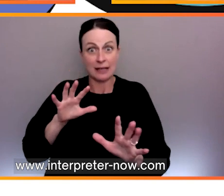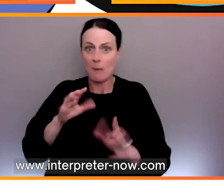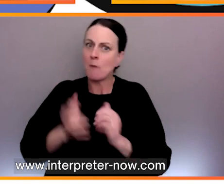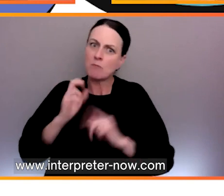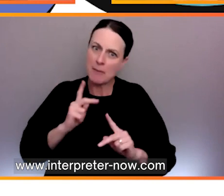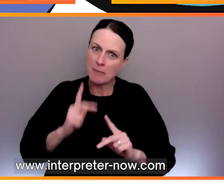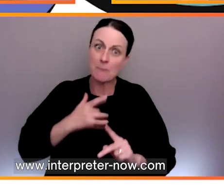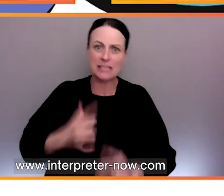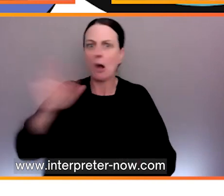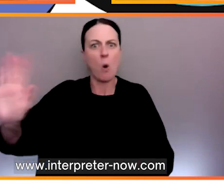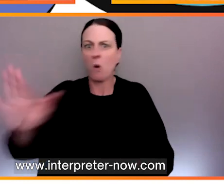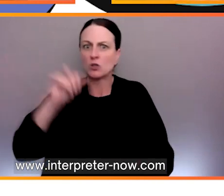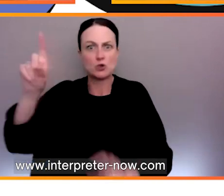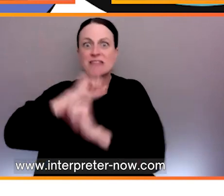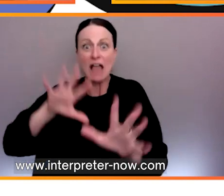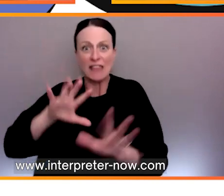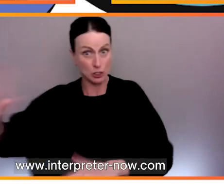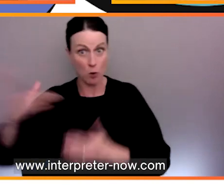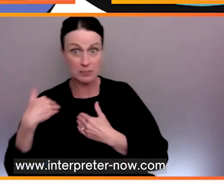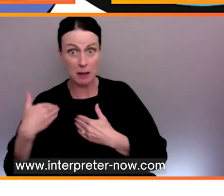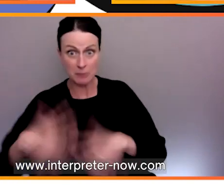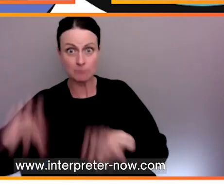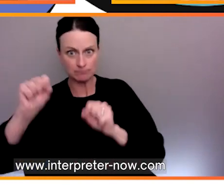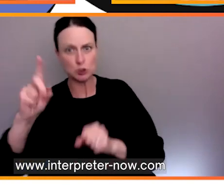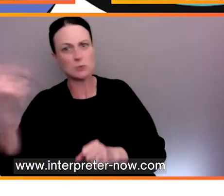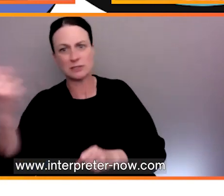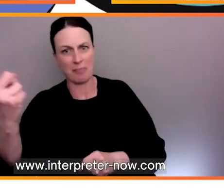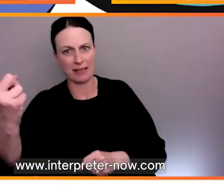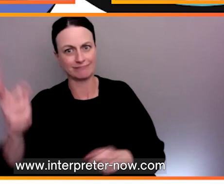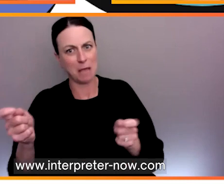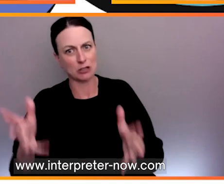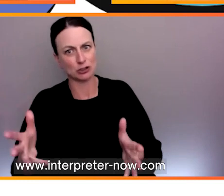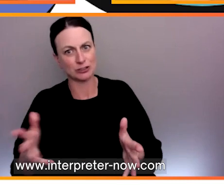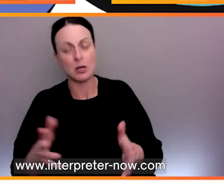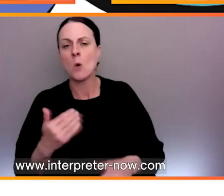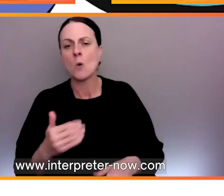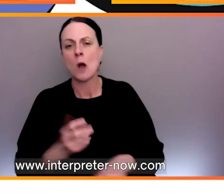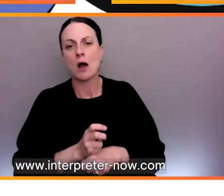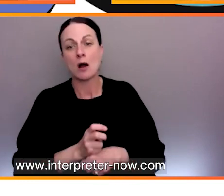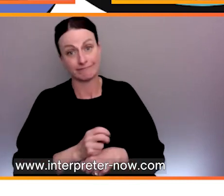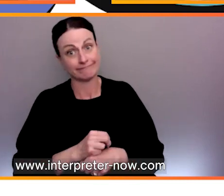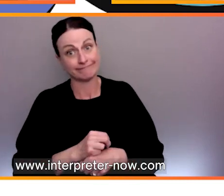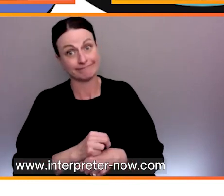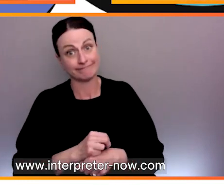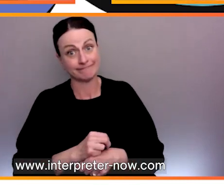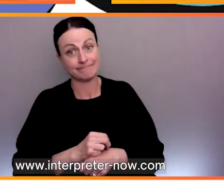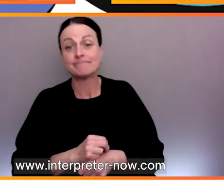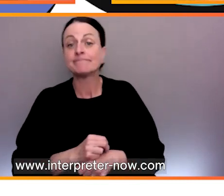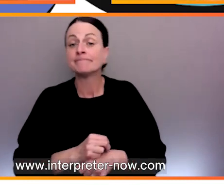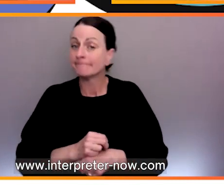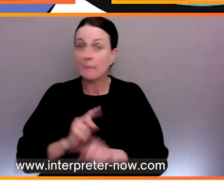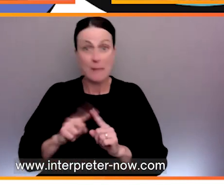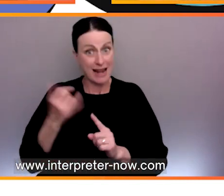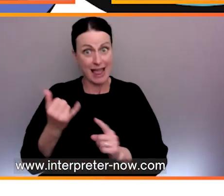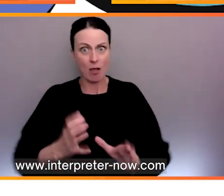is your responsibility to do something about it. And that is also very hard. But now you are